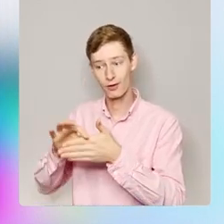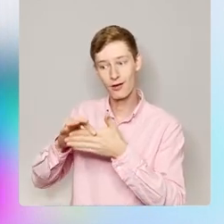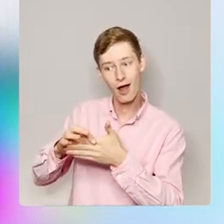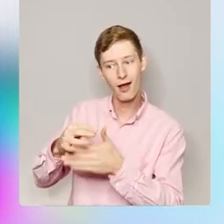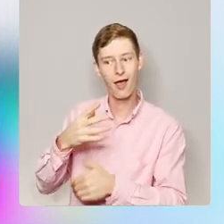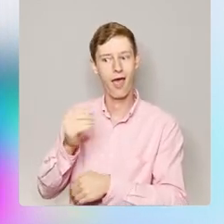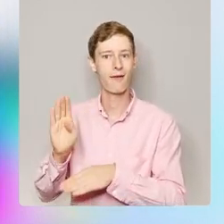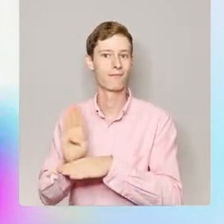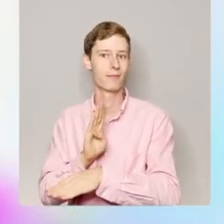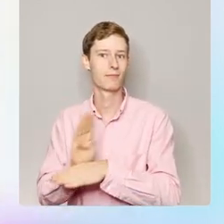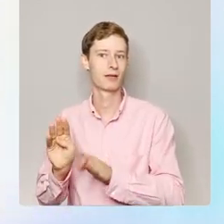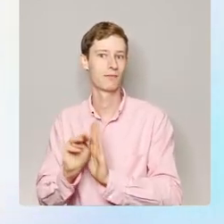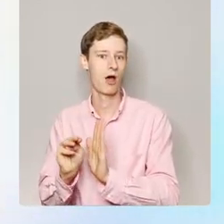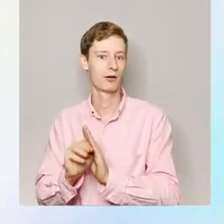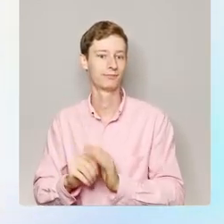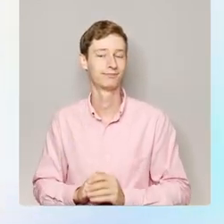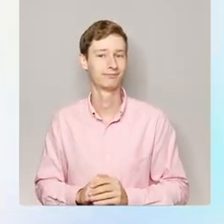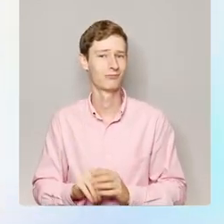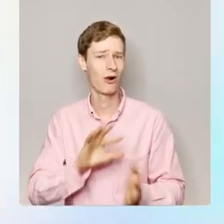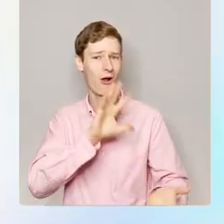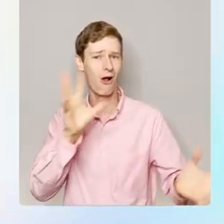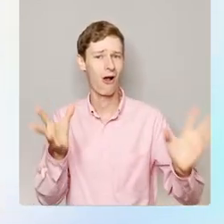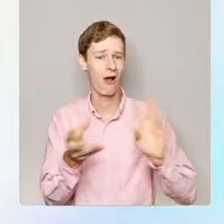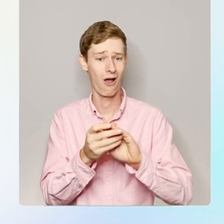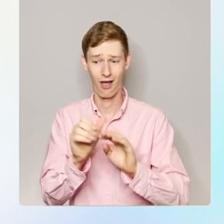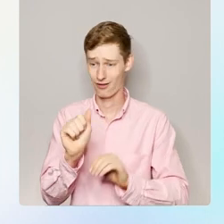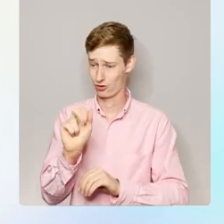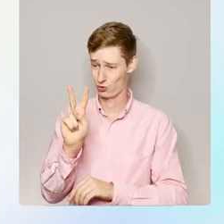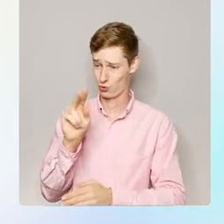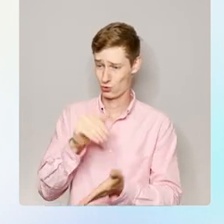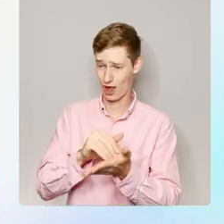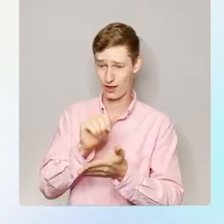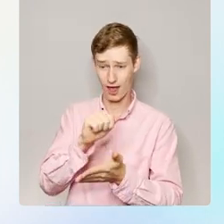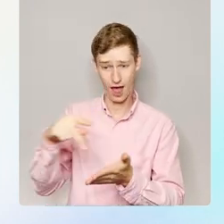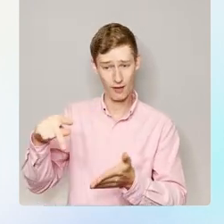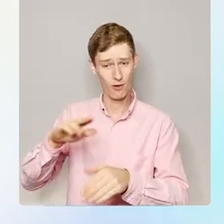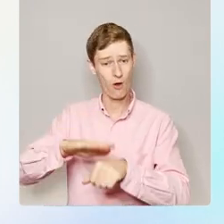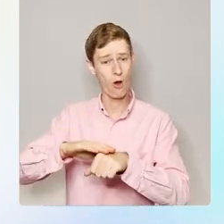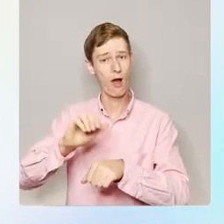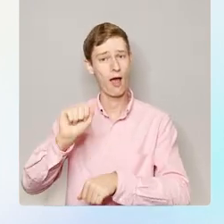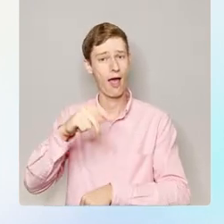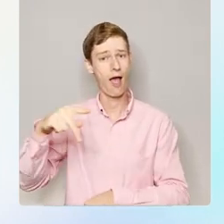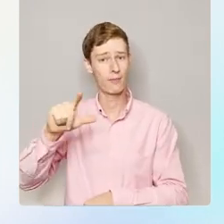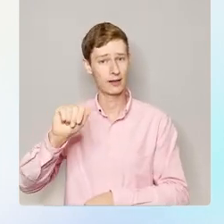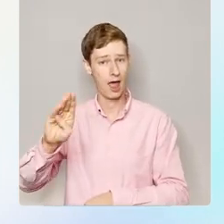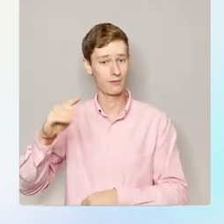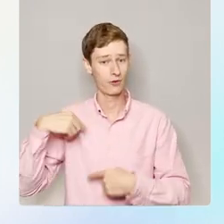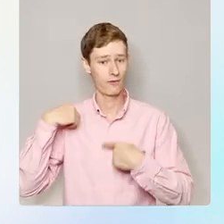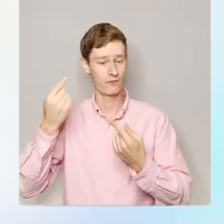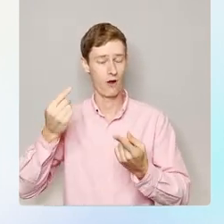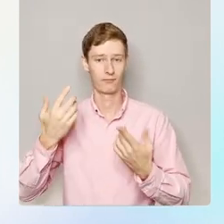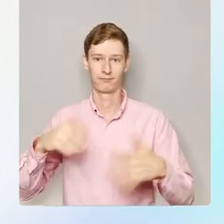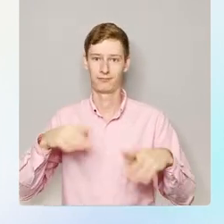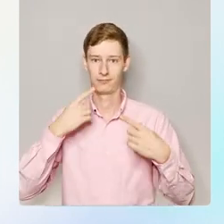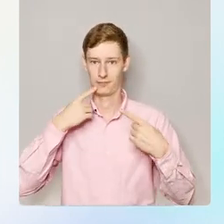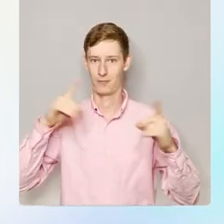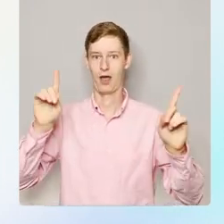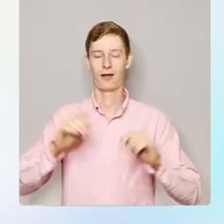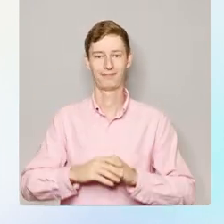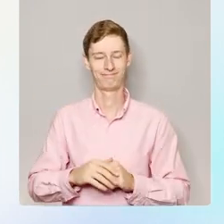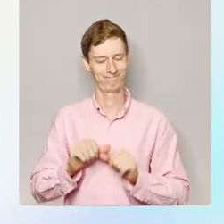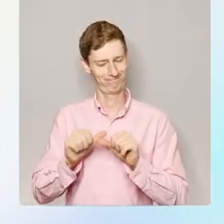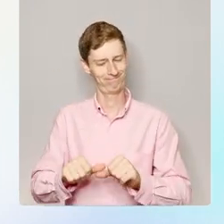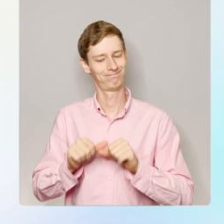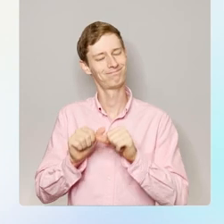business model. There are over 2,000 apps shipped on App Lab so far, and we consider this a huge success. And we've continued